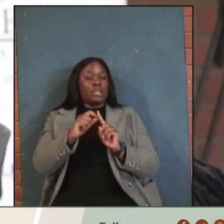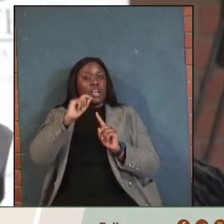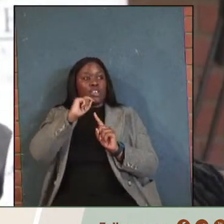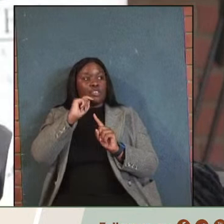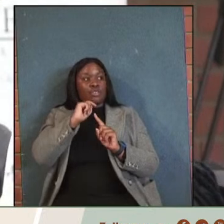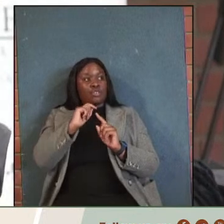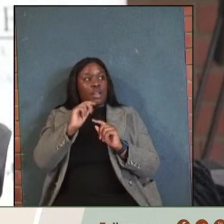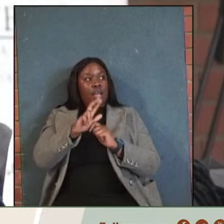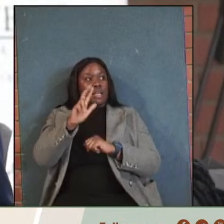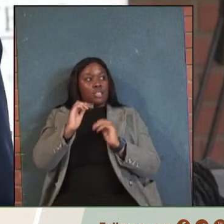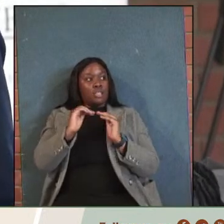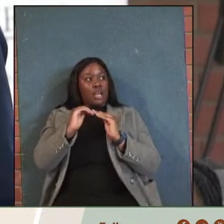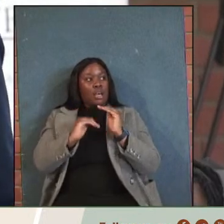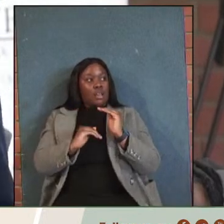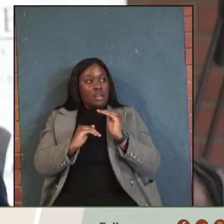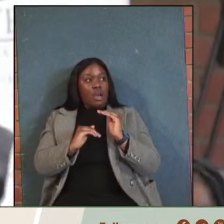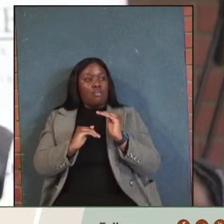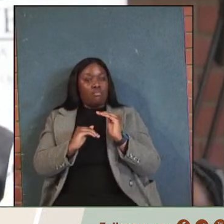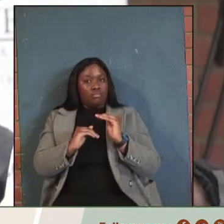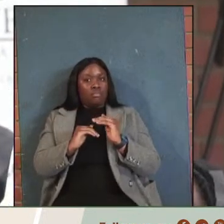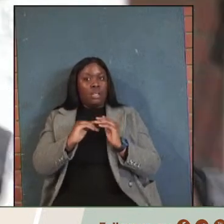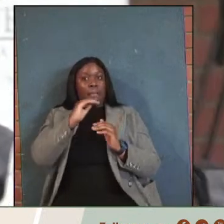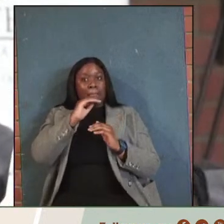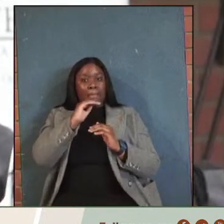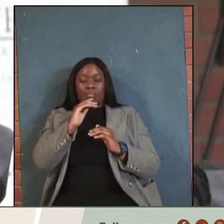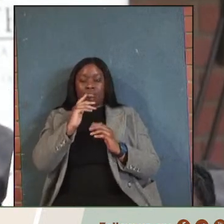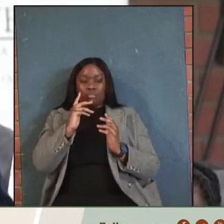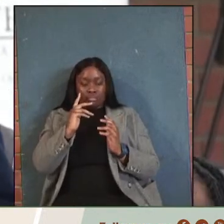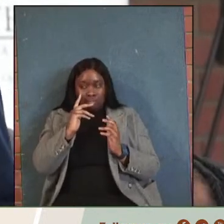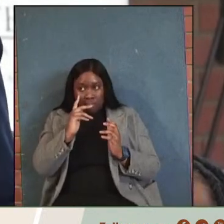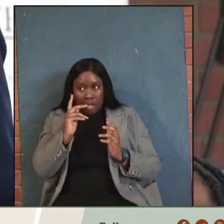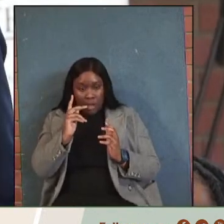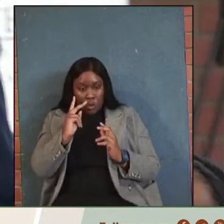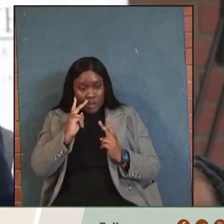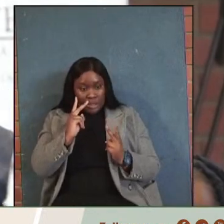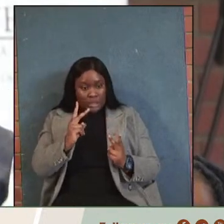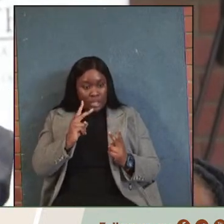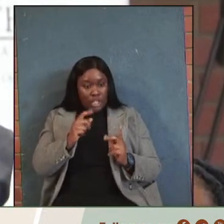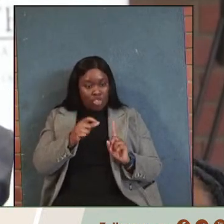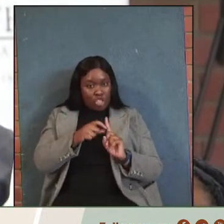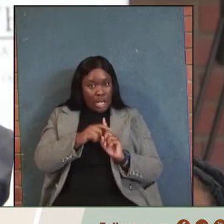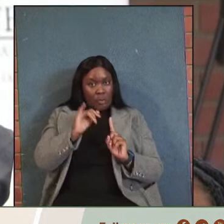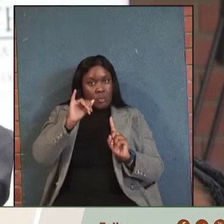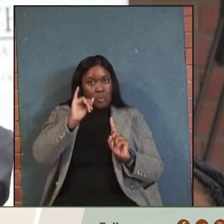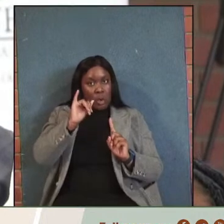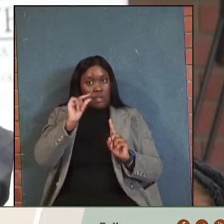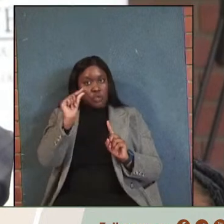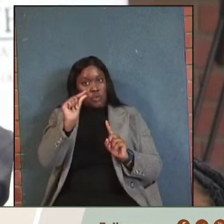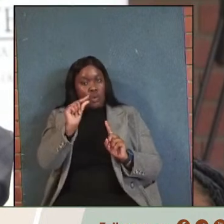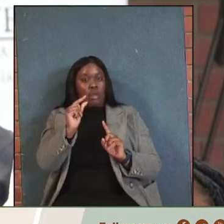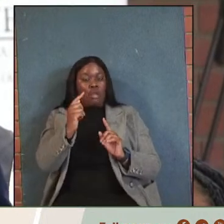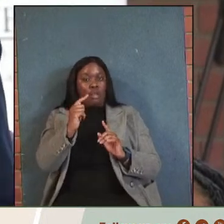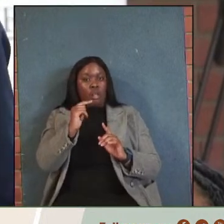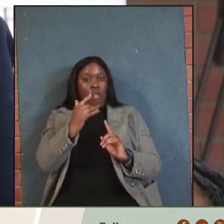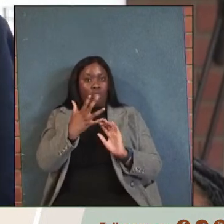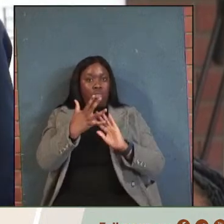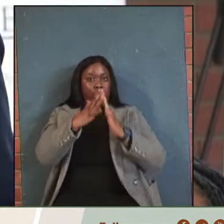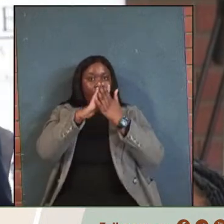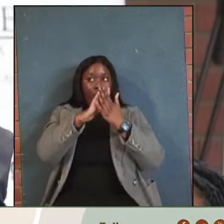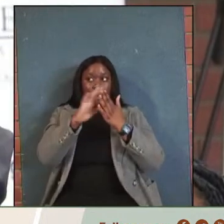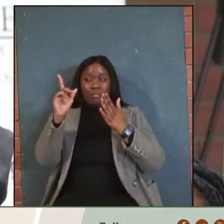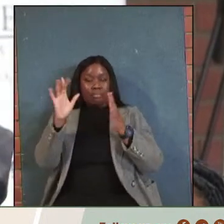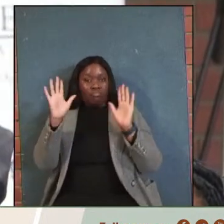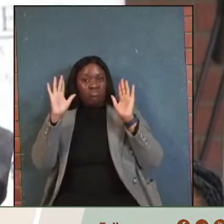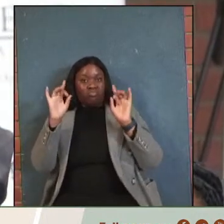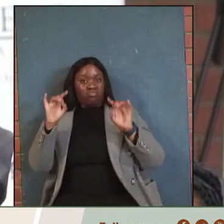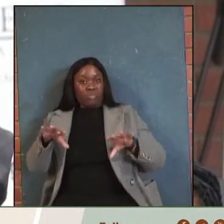any kind of action or failure to act that results in harm or possible harm for a child. The adult may be a parent